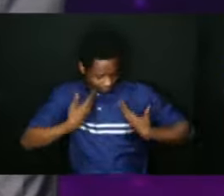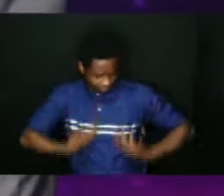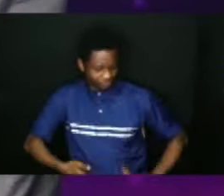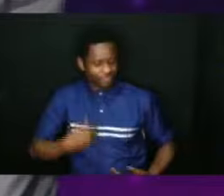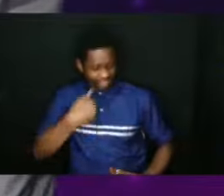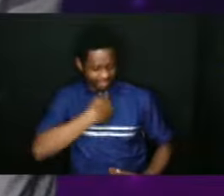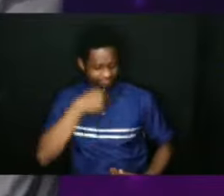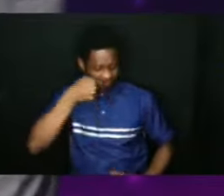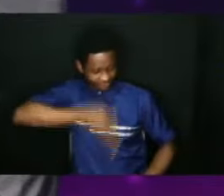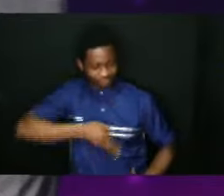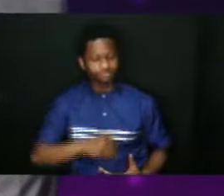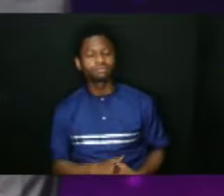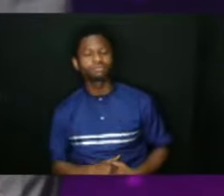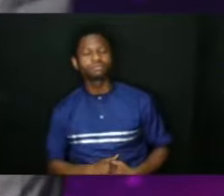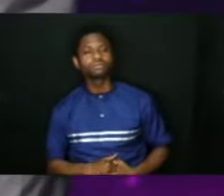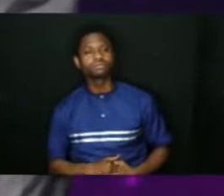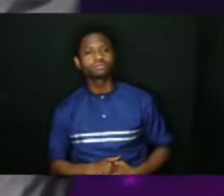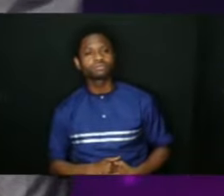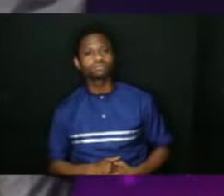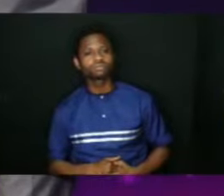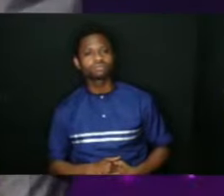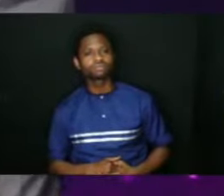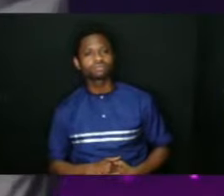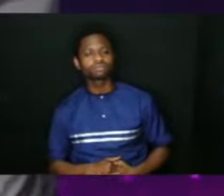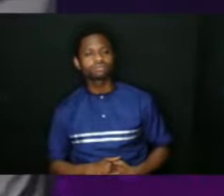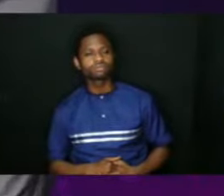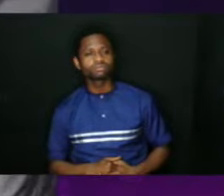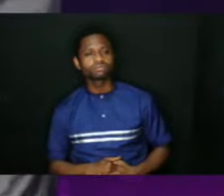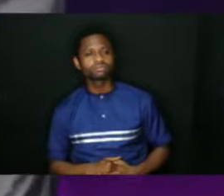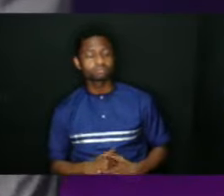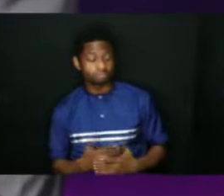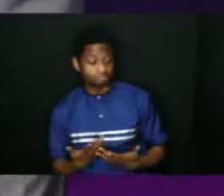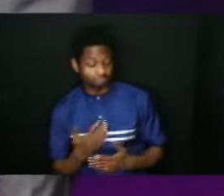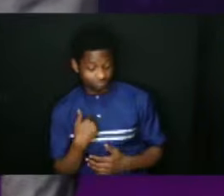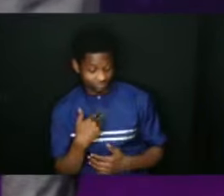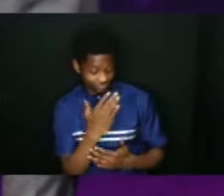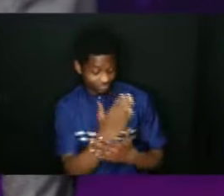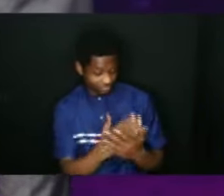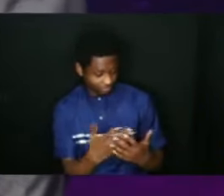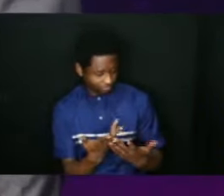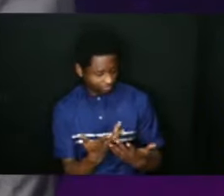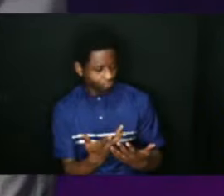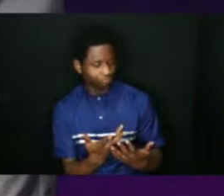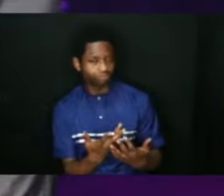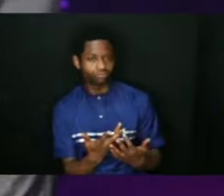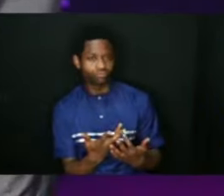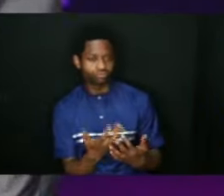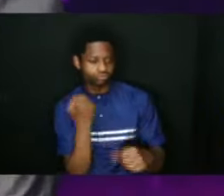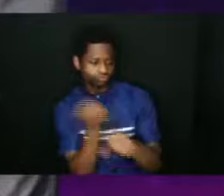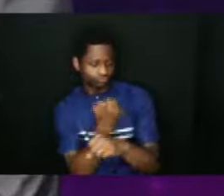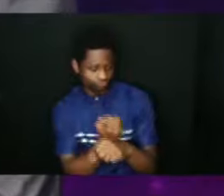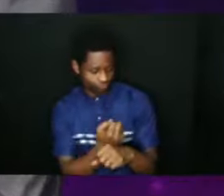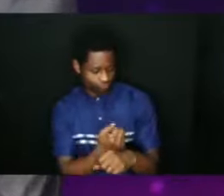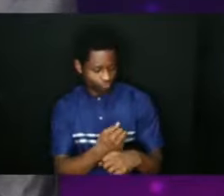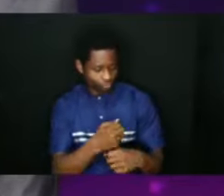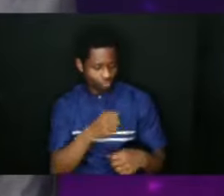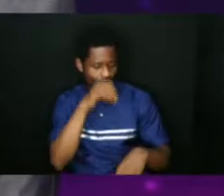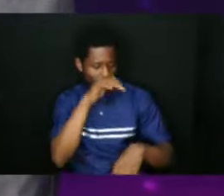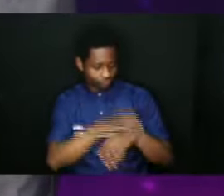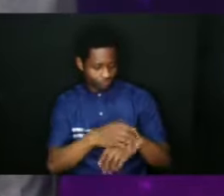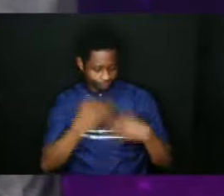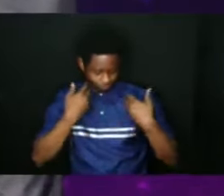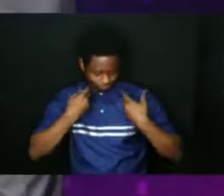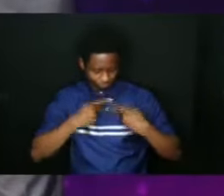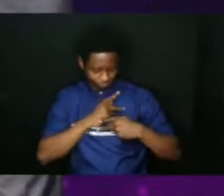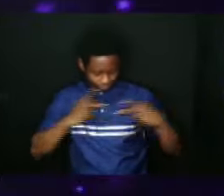bohini anasa bo asumbui no eka atade no ade ye ho. In fact, some were hung on the chest of the priest and some were